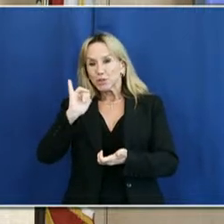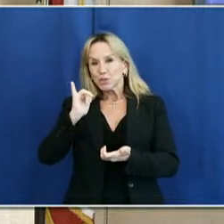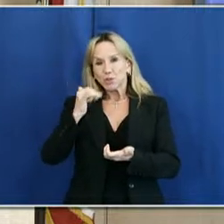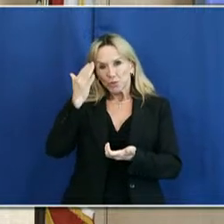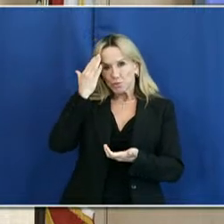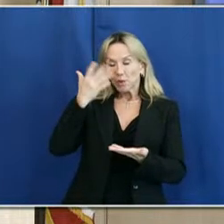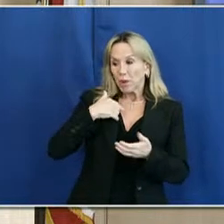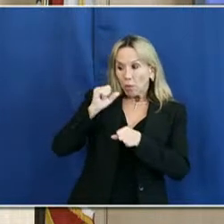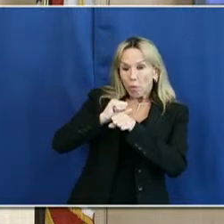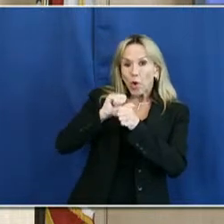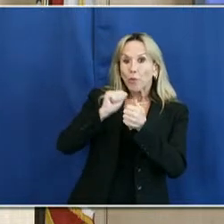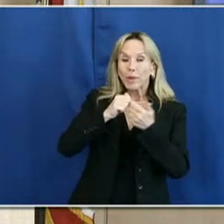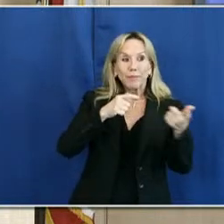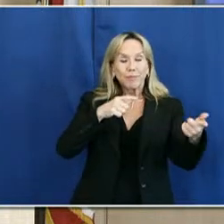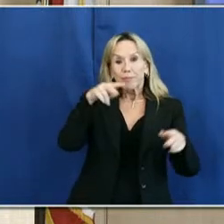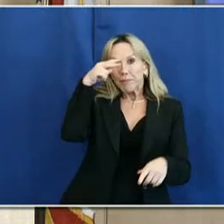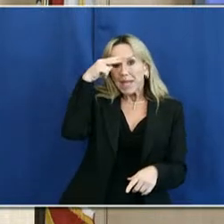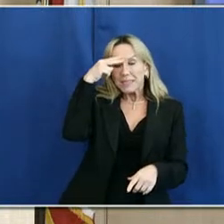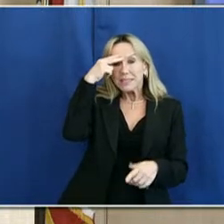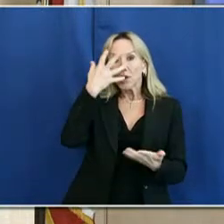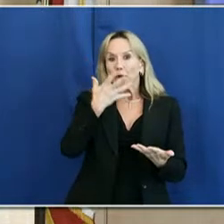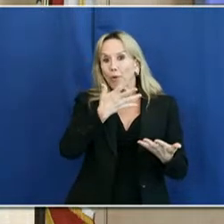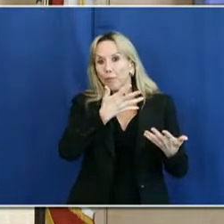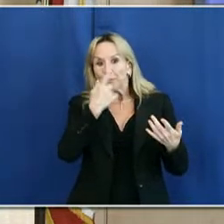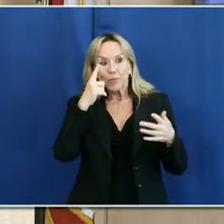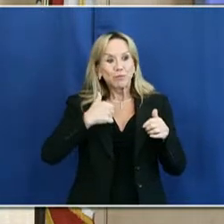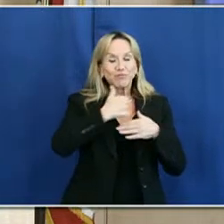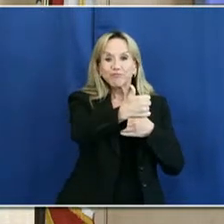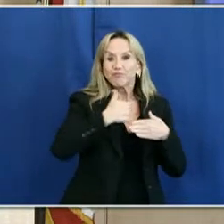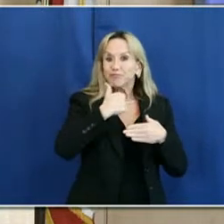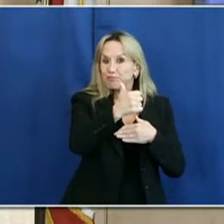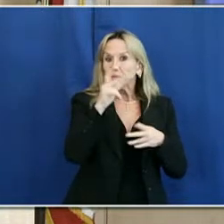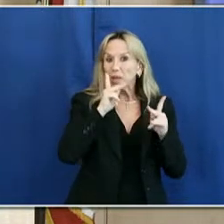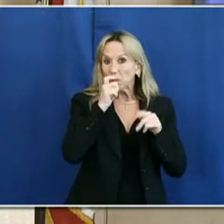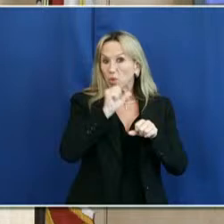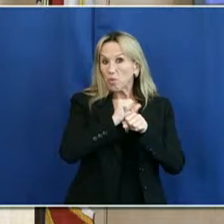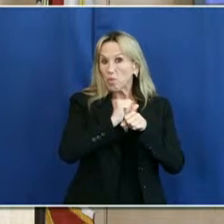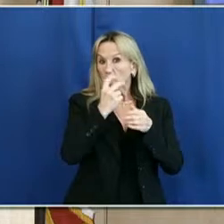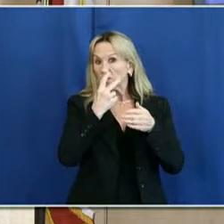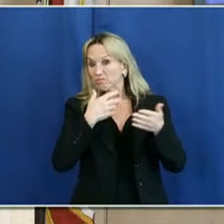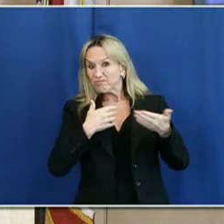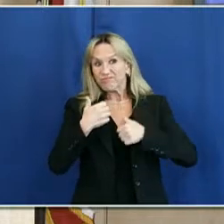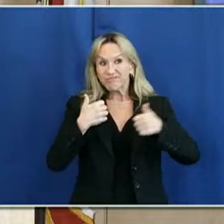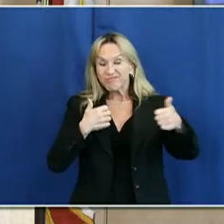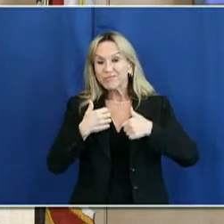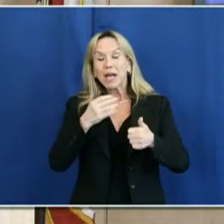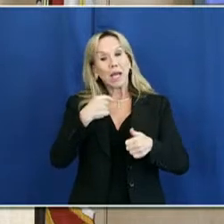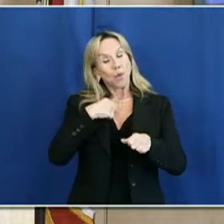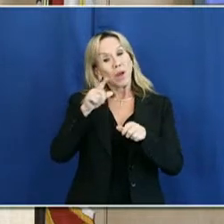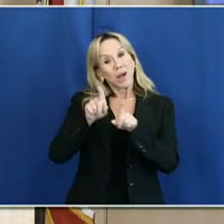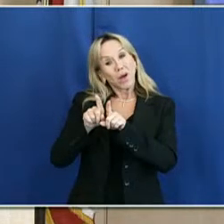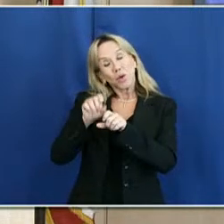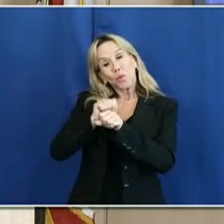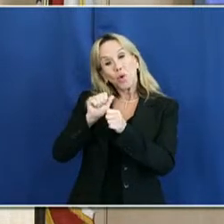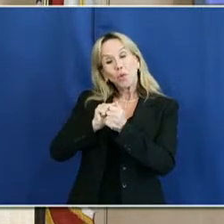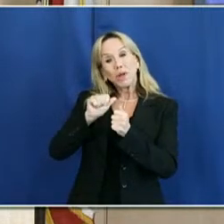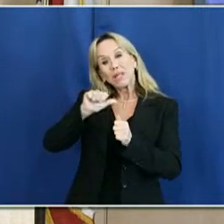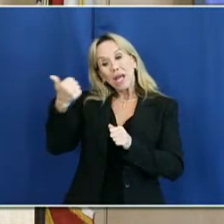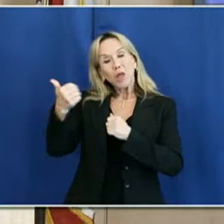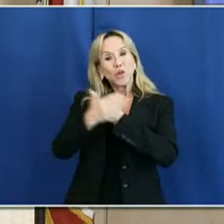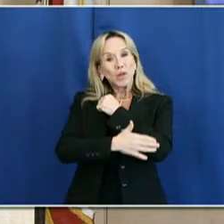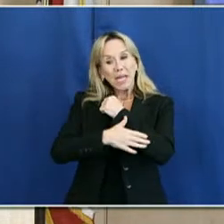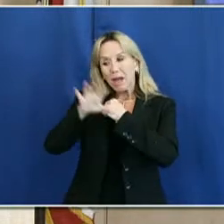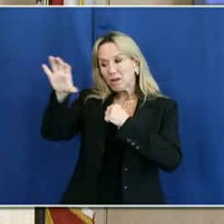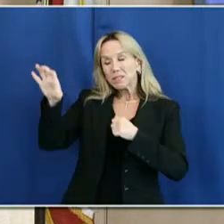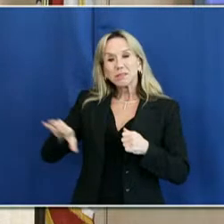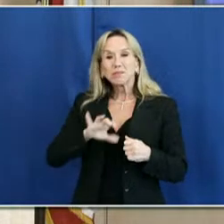our colleagues in Mexico for cases that are going back and forth across the border, and we work with our neighboring county jurisdictions in